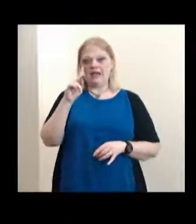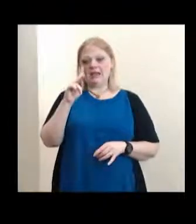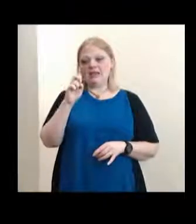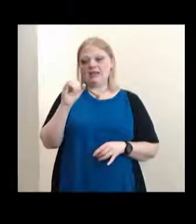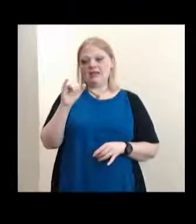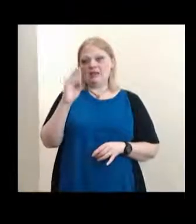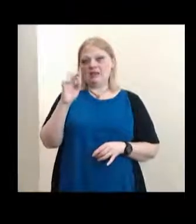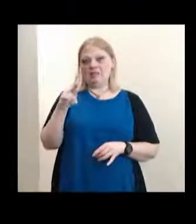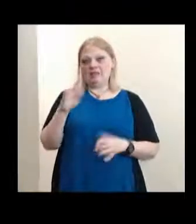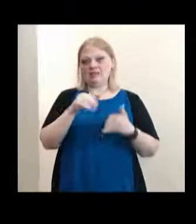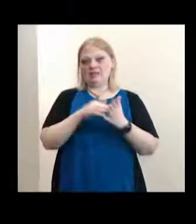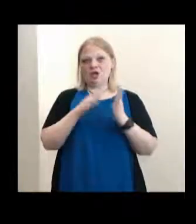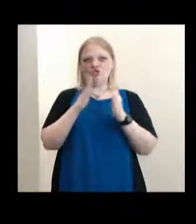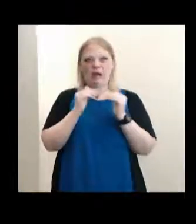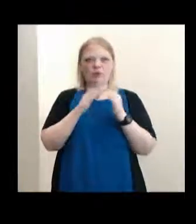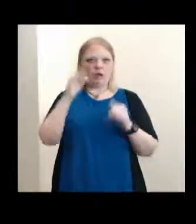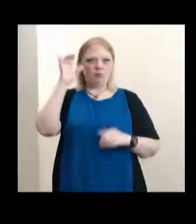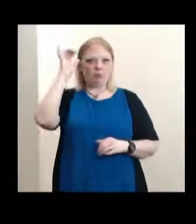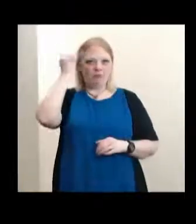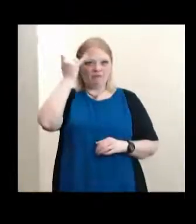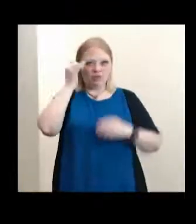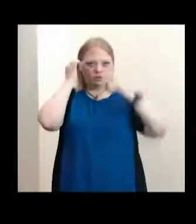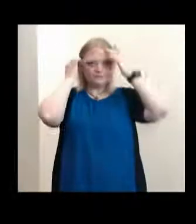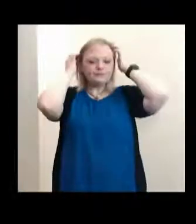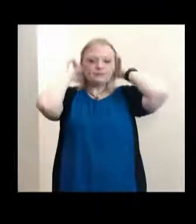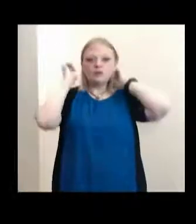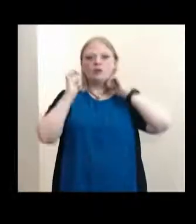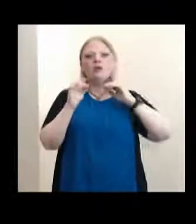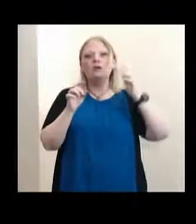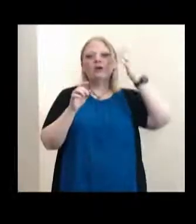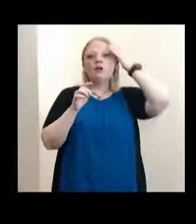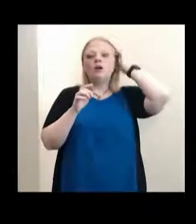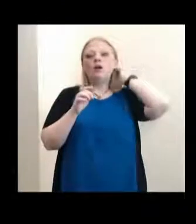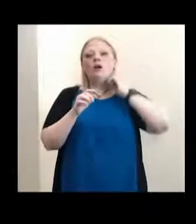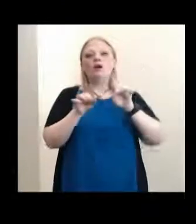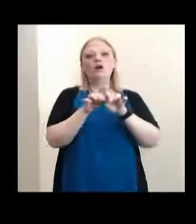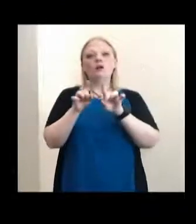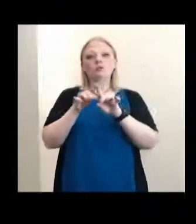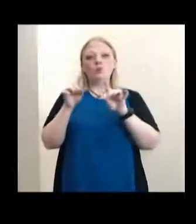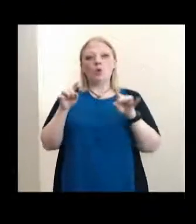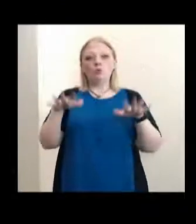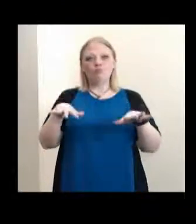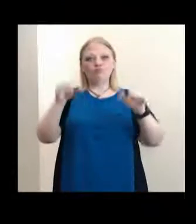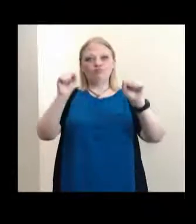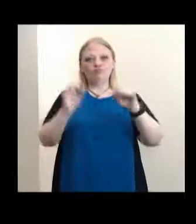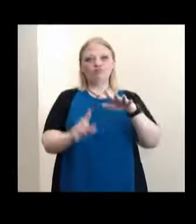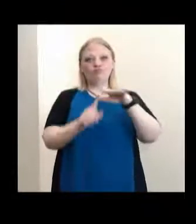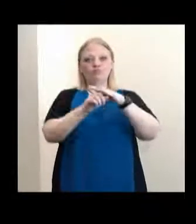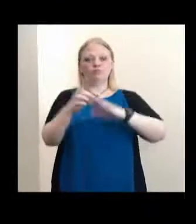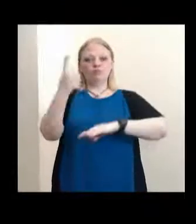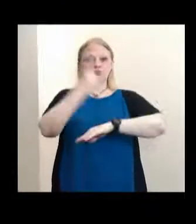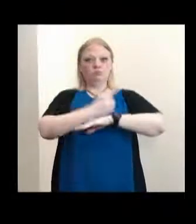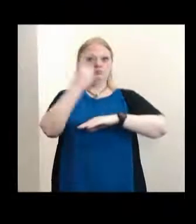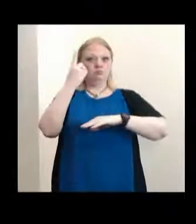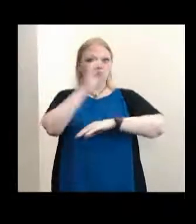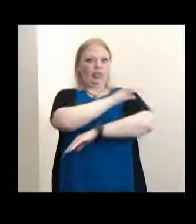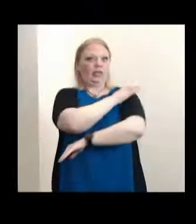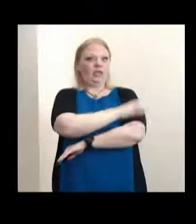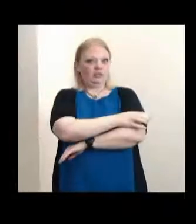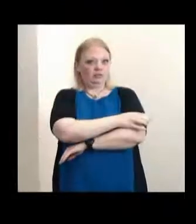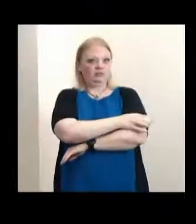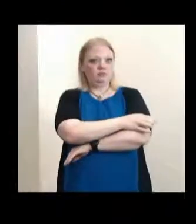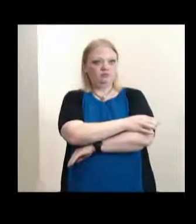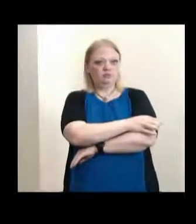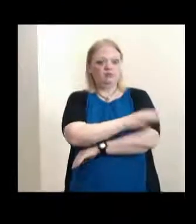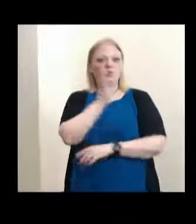Center in downtown Buffalo. We're also hosting one-day pop-up clinics throughout the community. So we'll